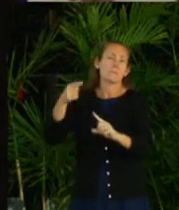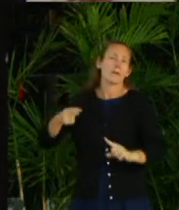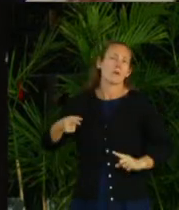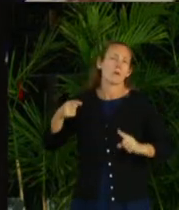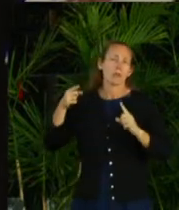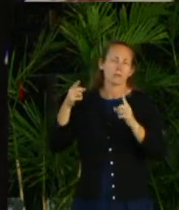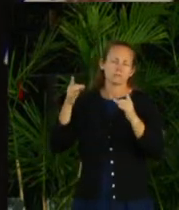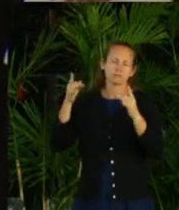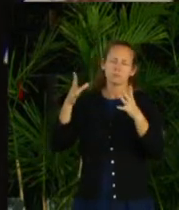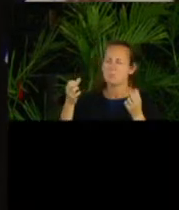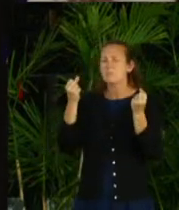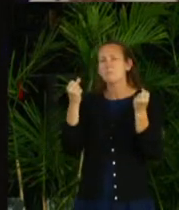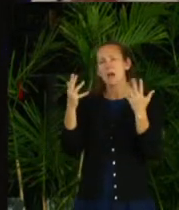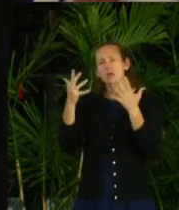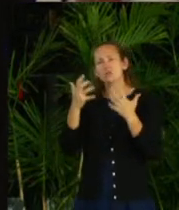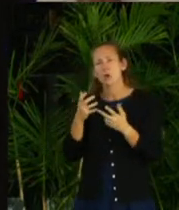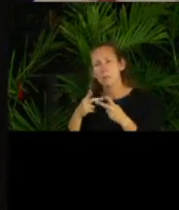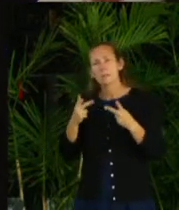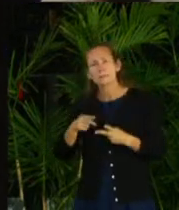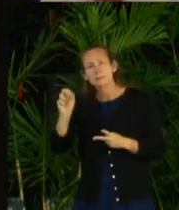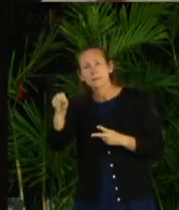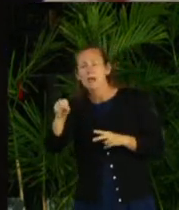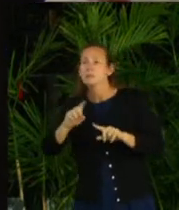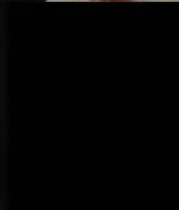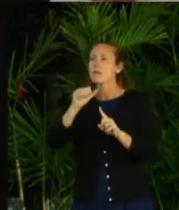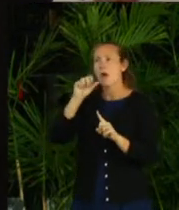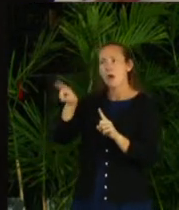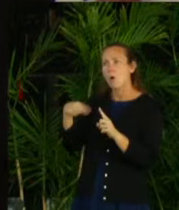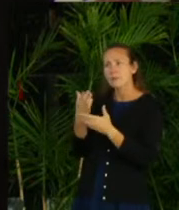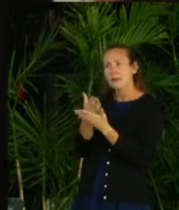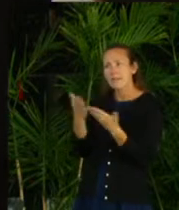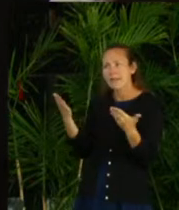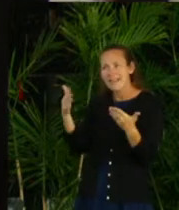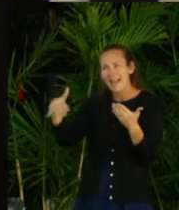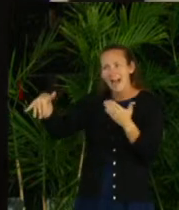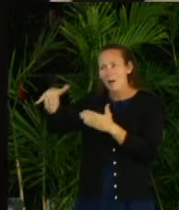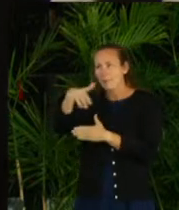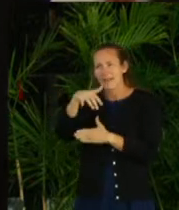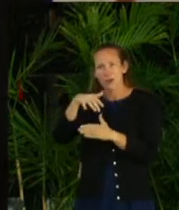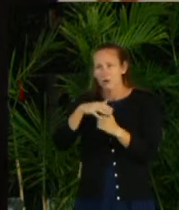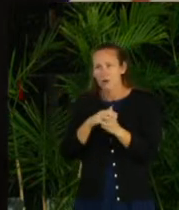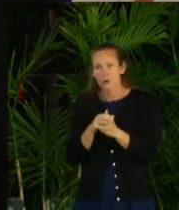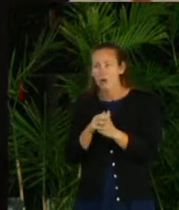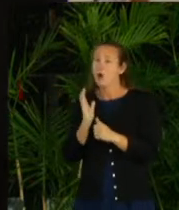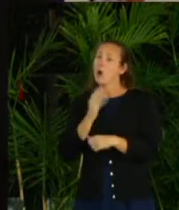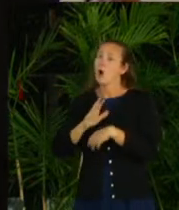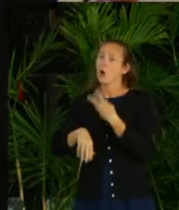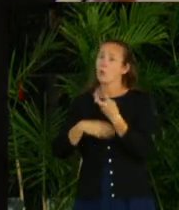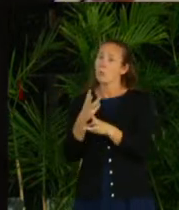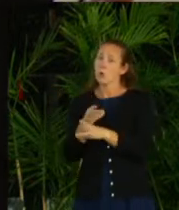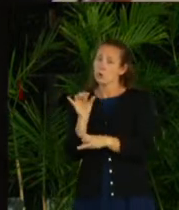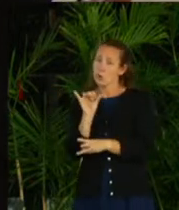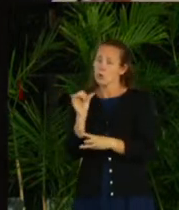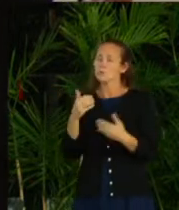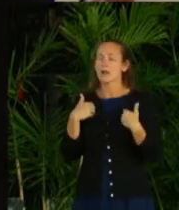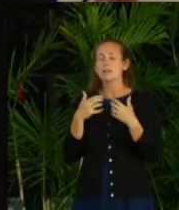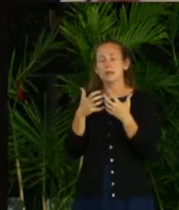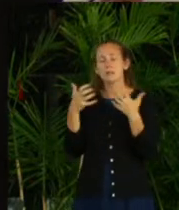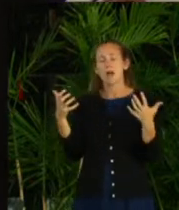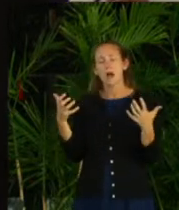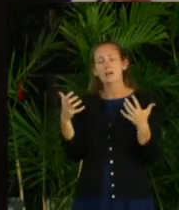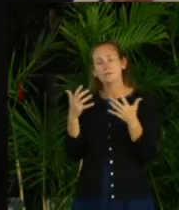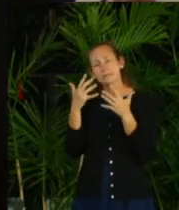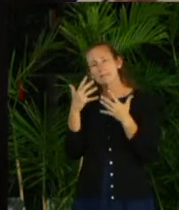places. But that isn't the only feature that our world shares with that of Middle-earth. Our world, too, contains much that is